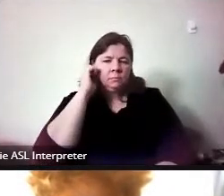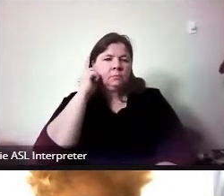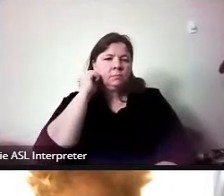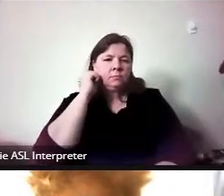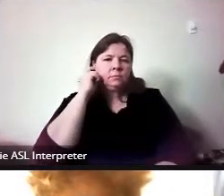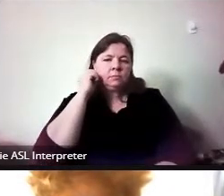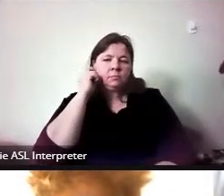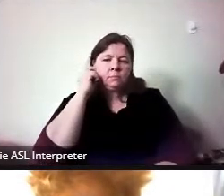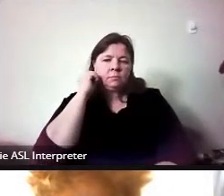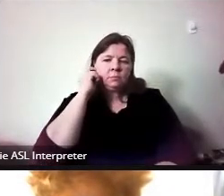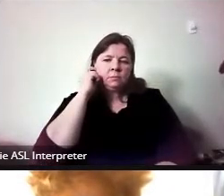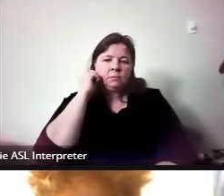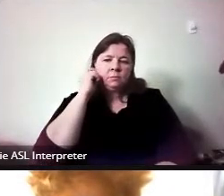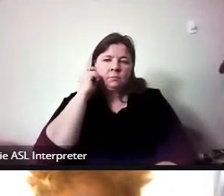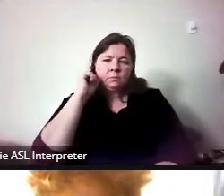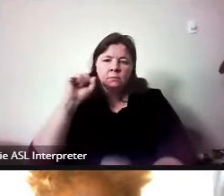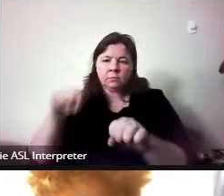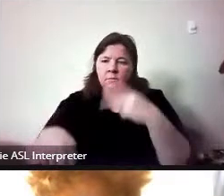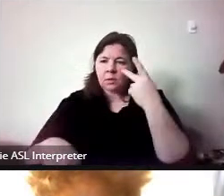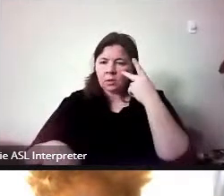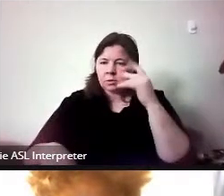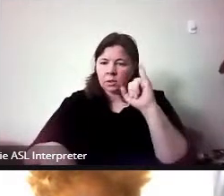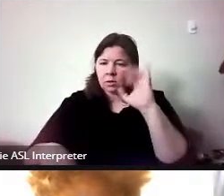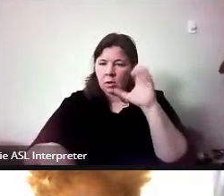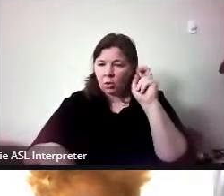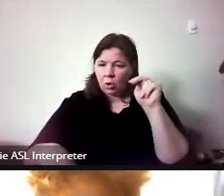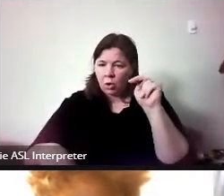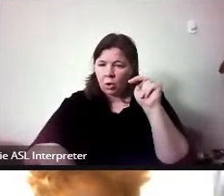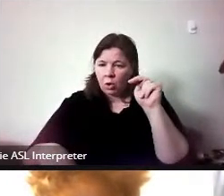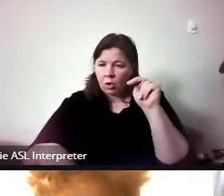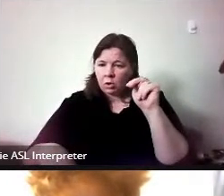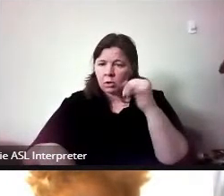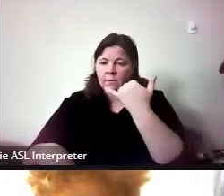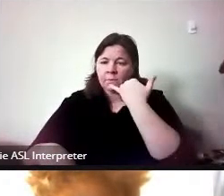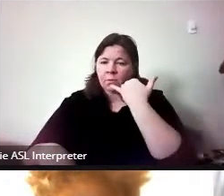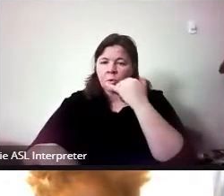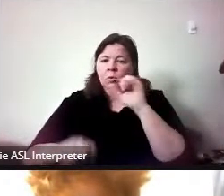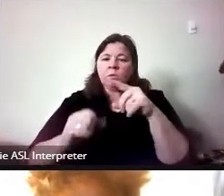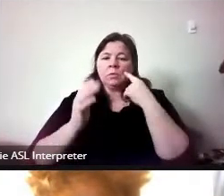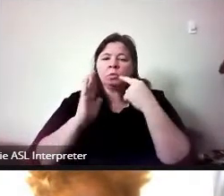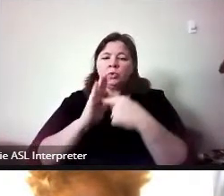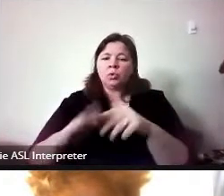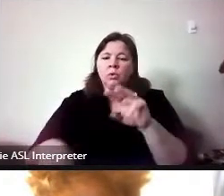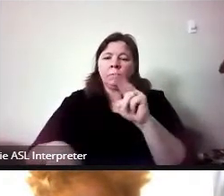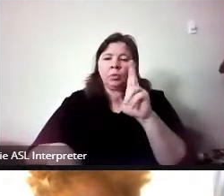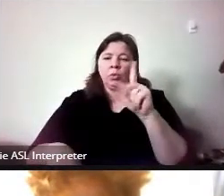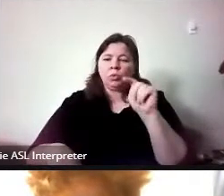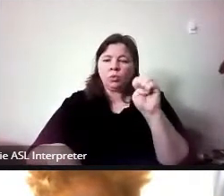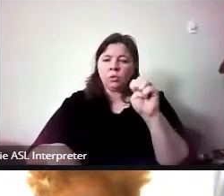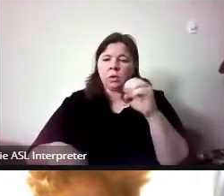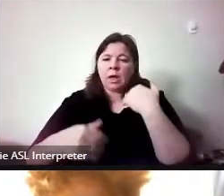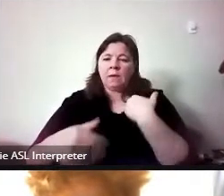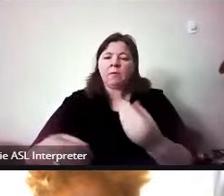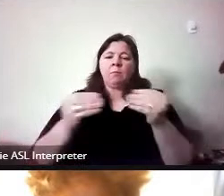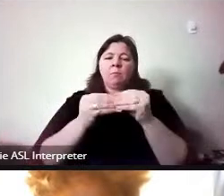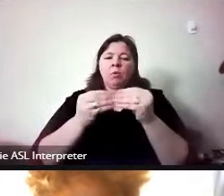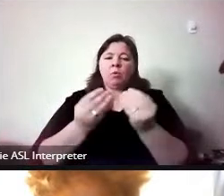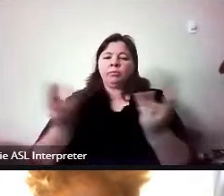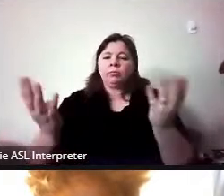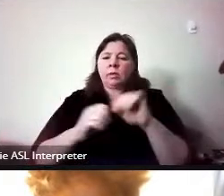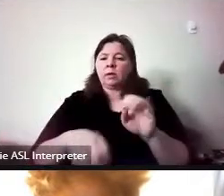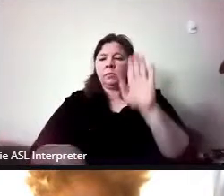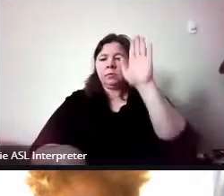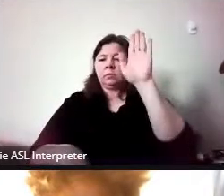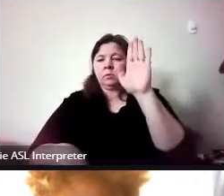Not a problem. Can you not see the little icon at the bottom of your phone where it says mute, unmute? It's got more. You can raise your